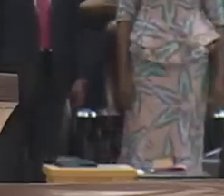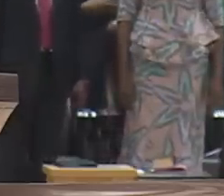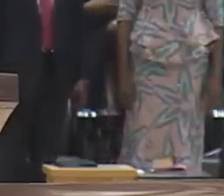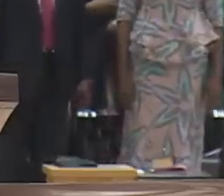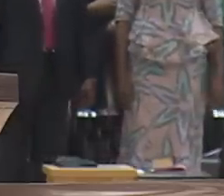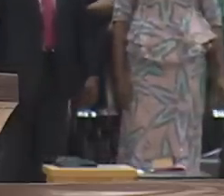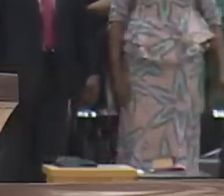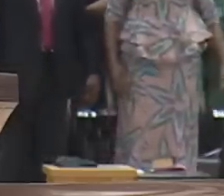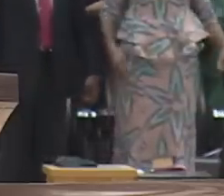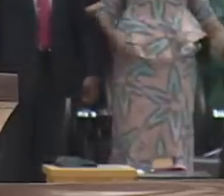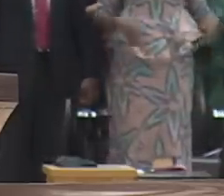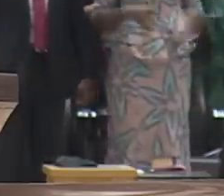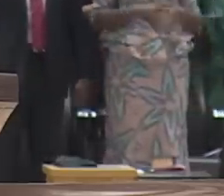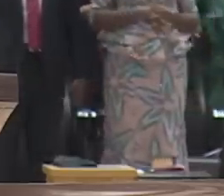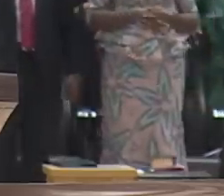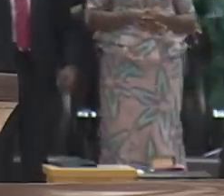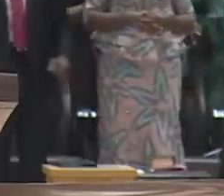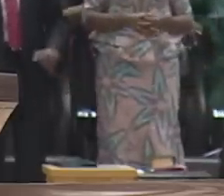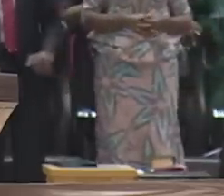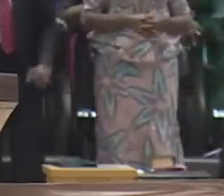Thank you, my Savior.